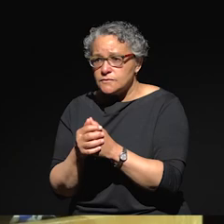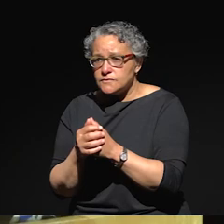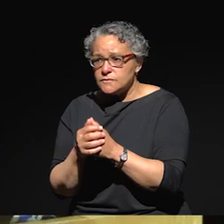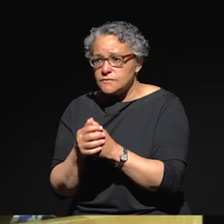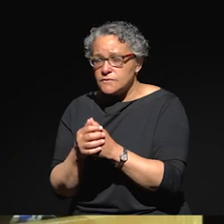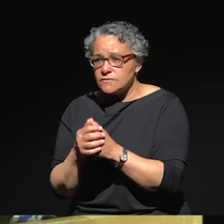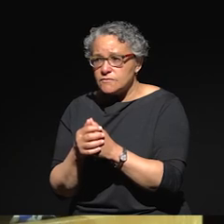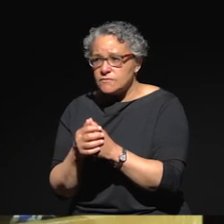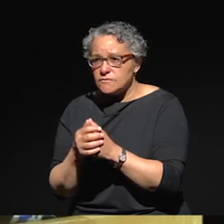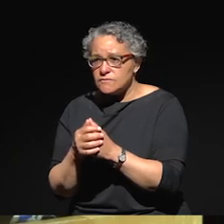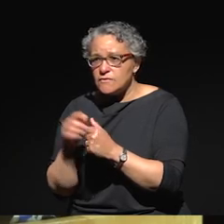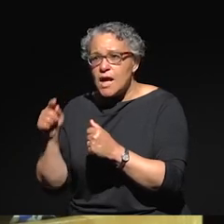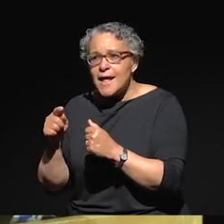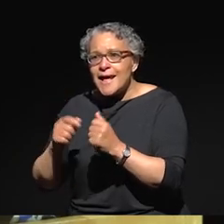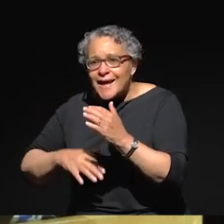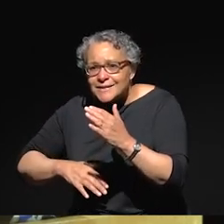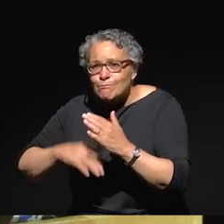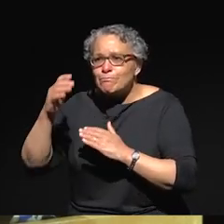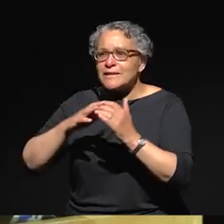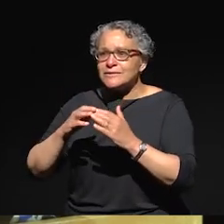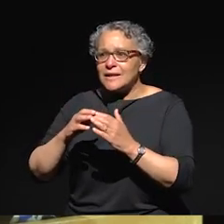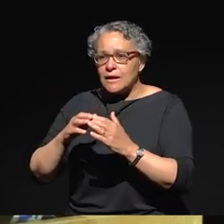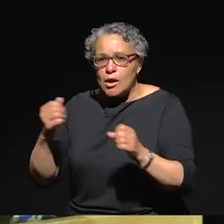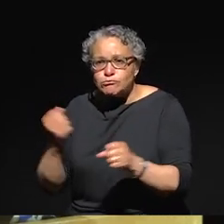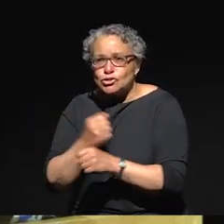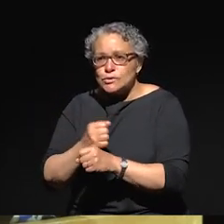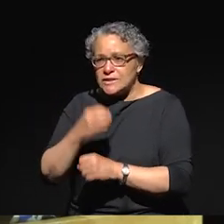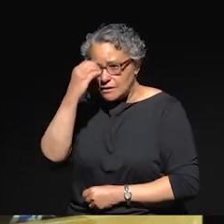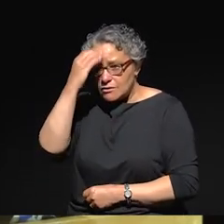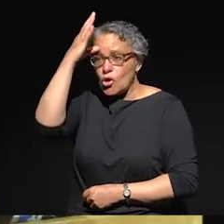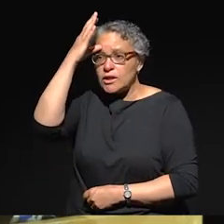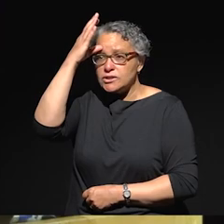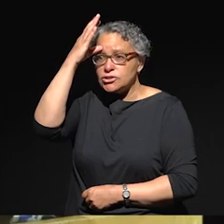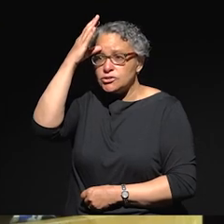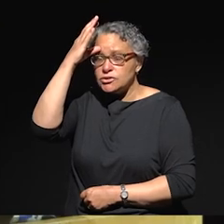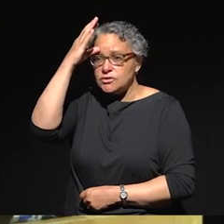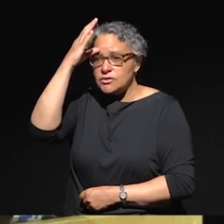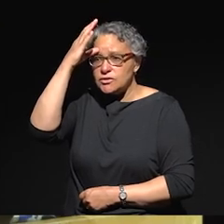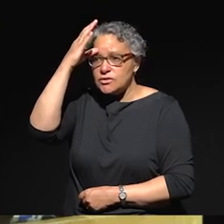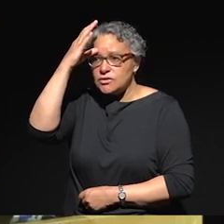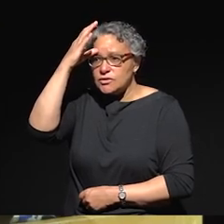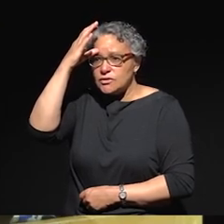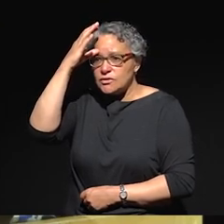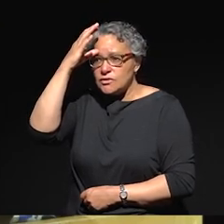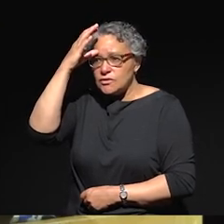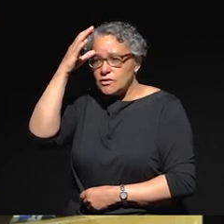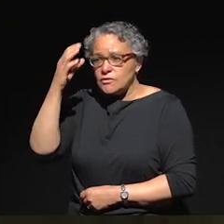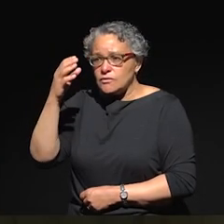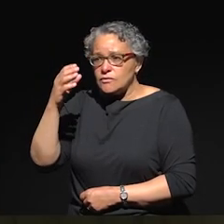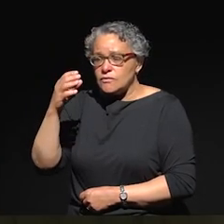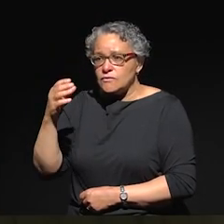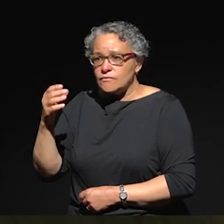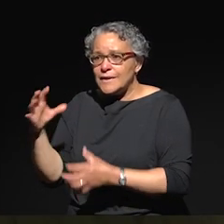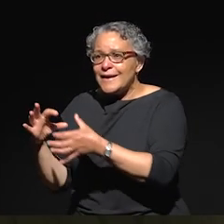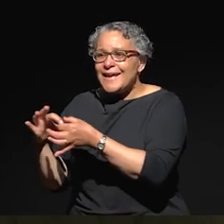it's the building of and production of knowledge happening in community, between people, not